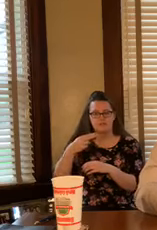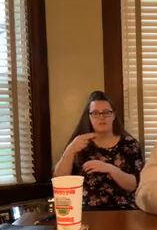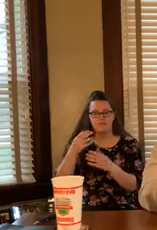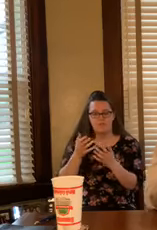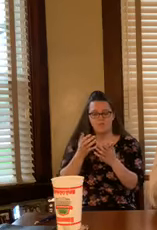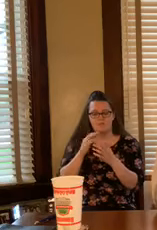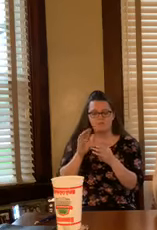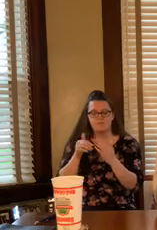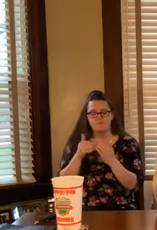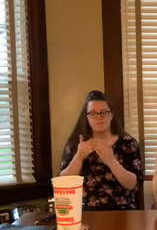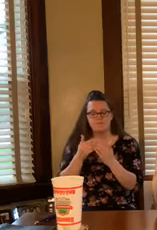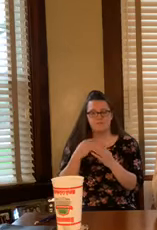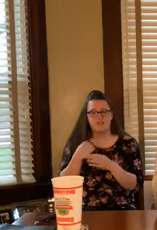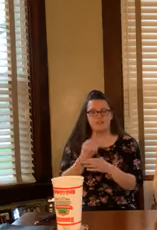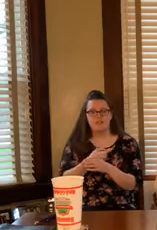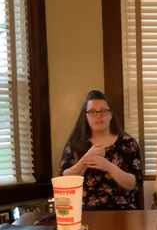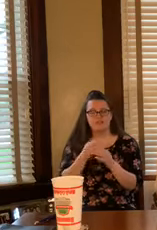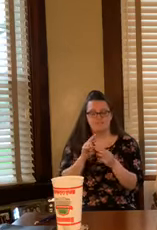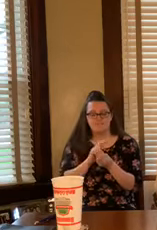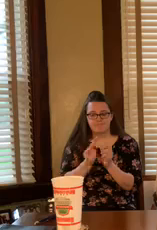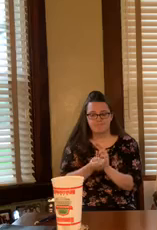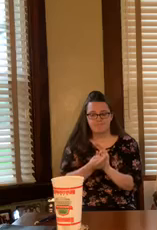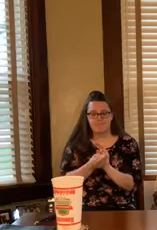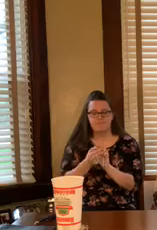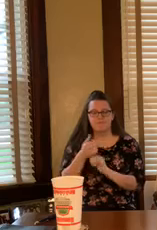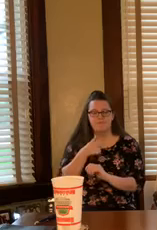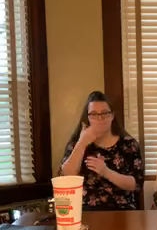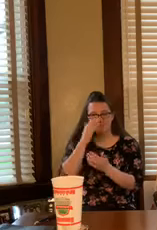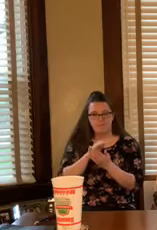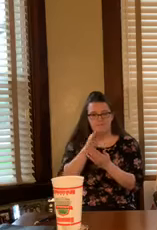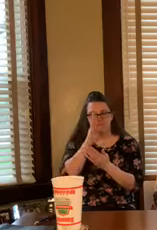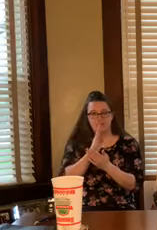believe God loves you.